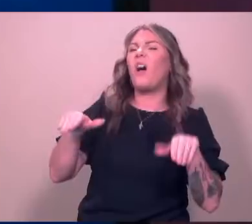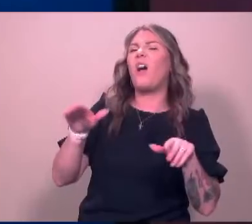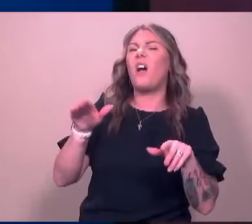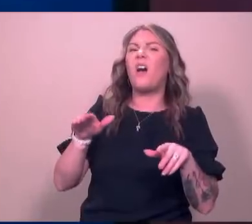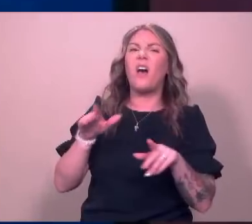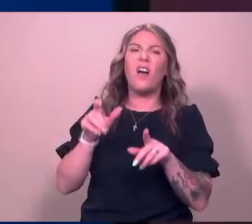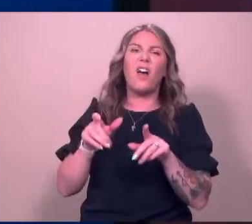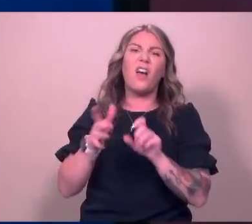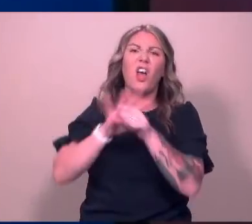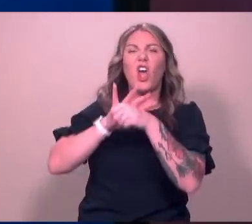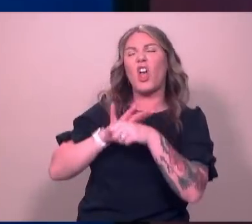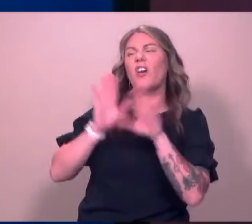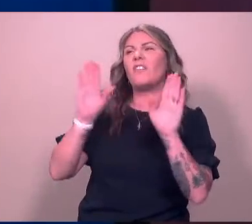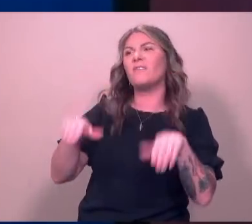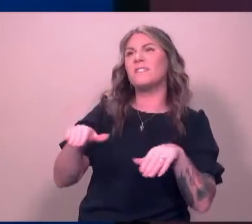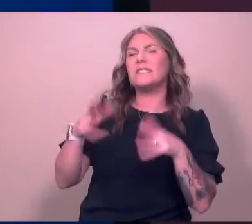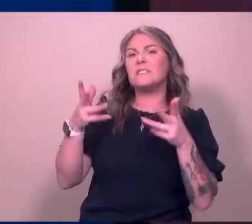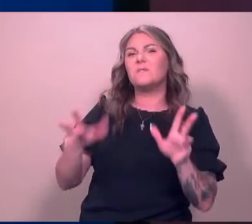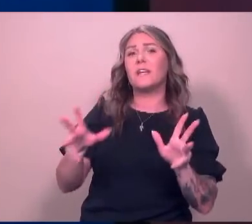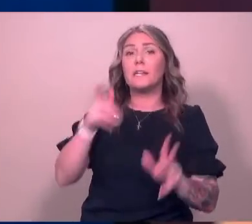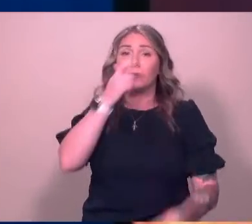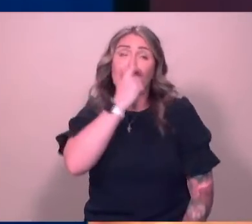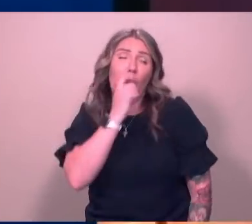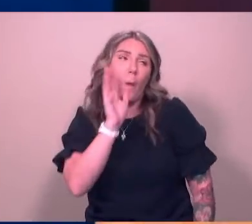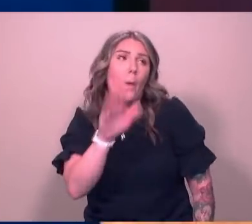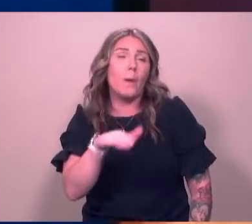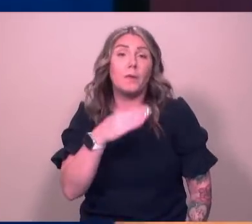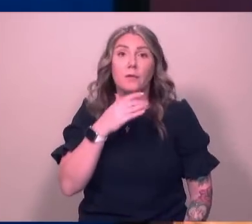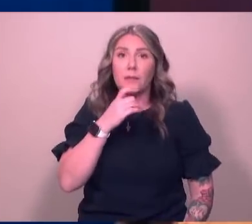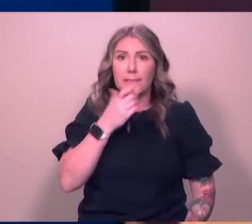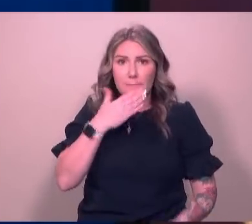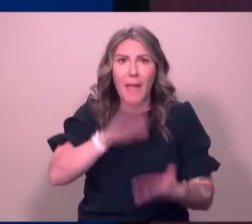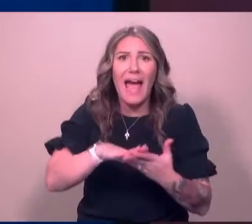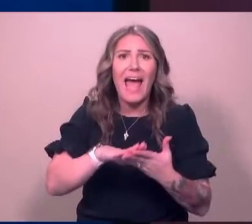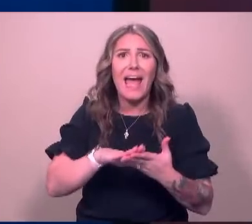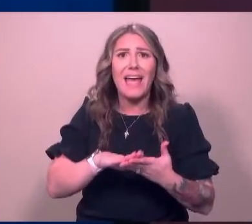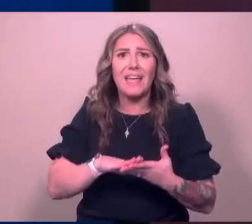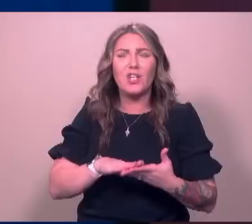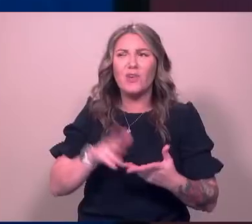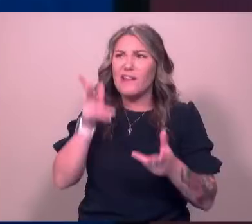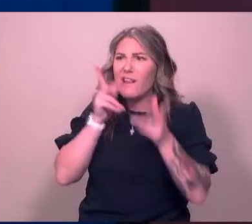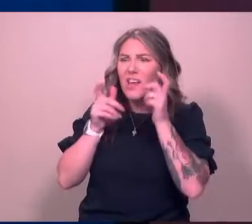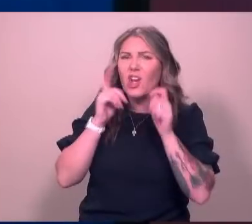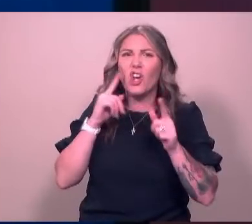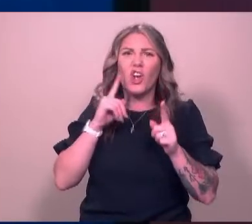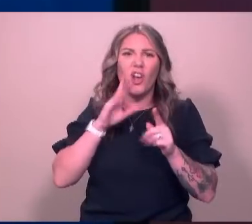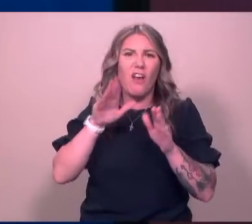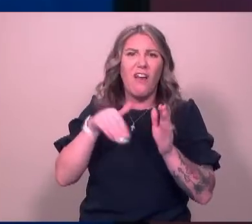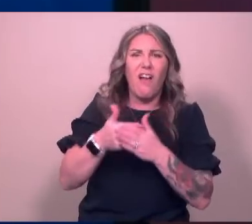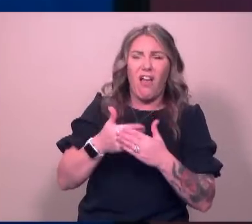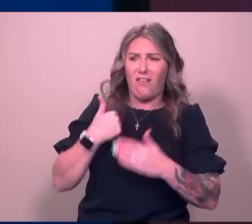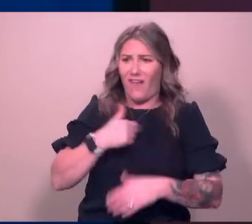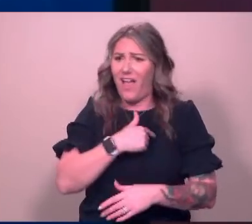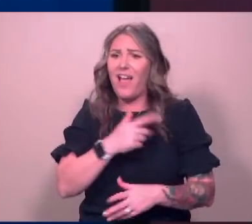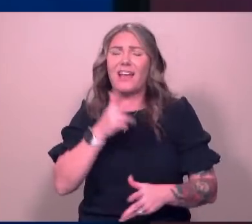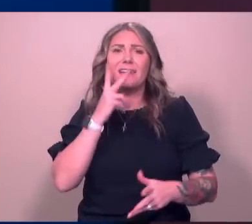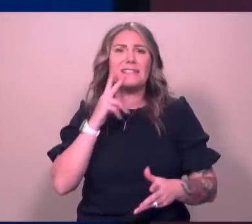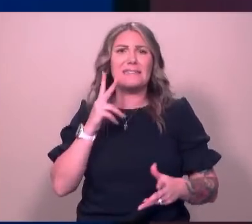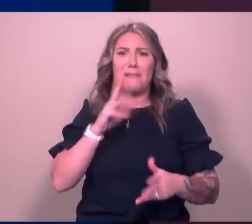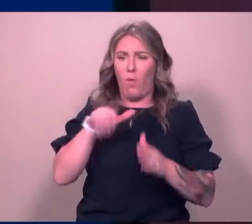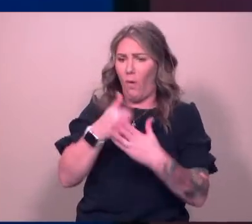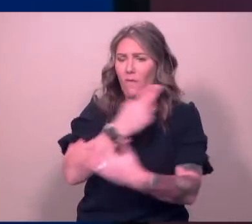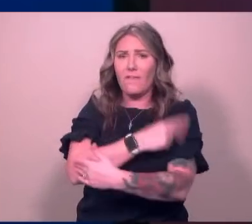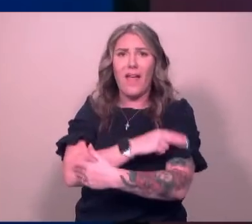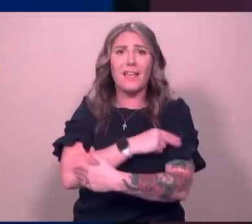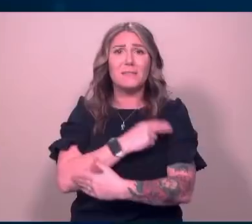or it's just, oh, my cold, it's really not bad. Really, it's bad. It's bad. You can hear it. You can hear it in all of our voices throughout all of our hospitals. Other